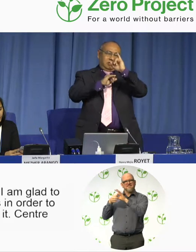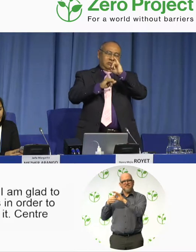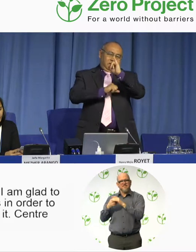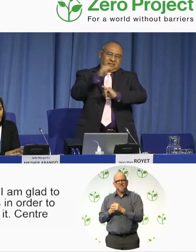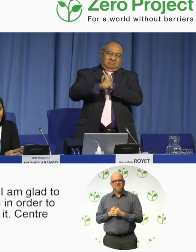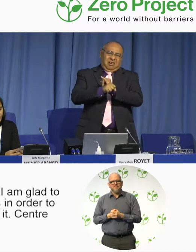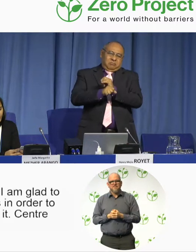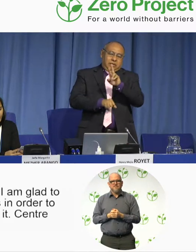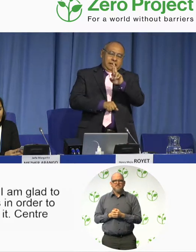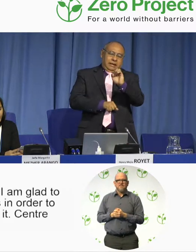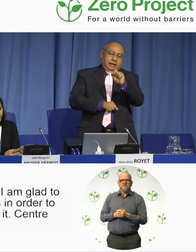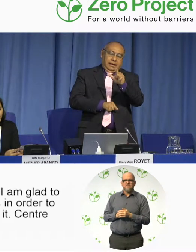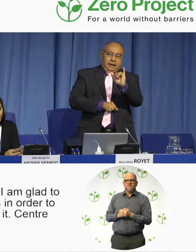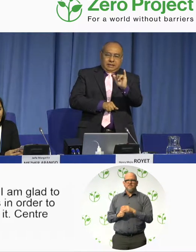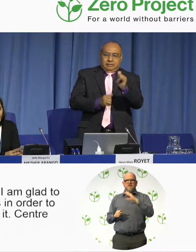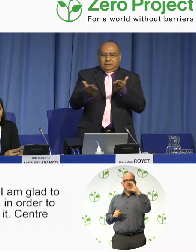Centro de Relevo is